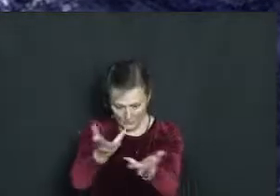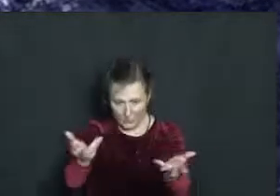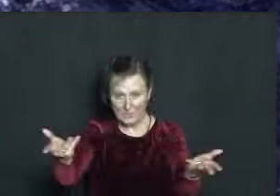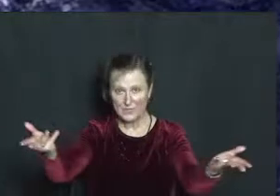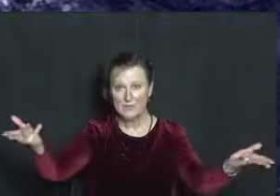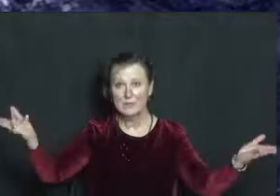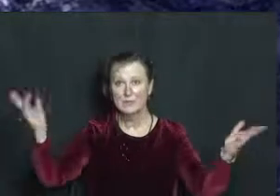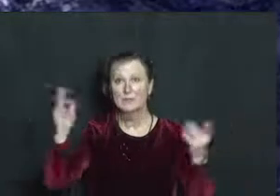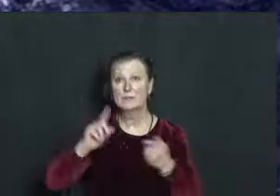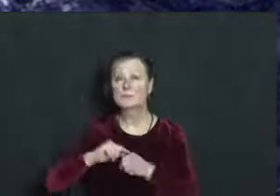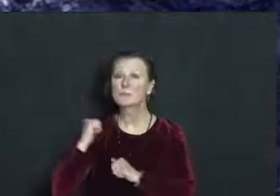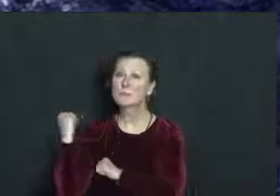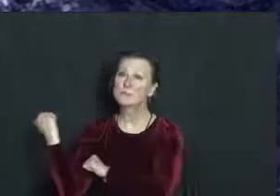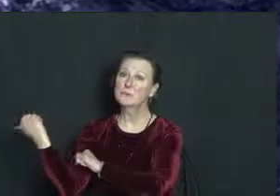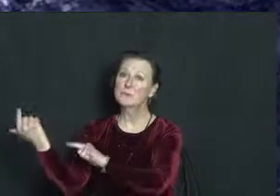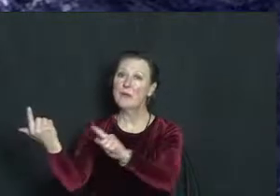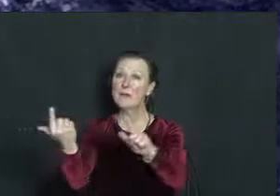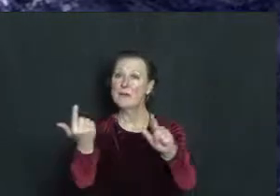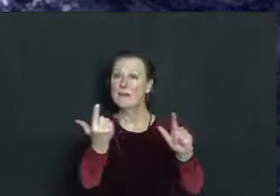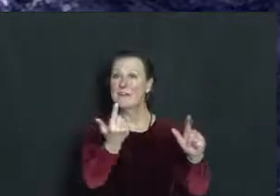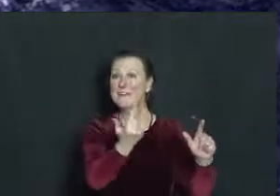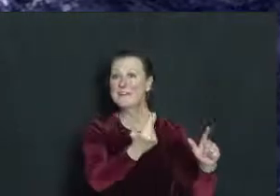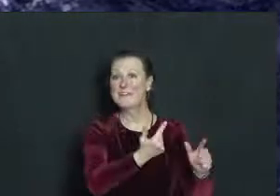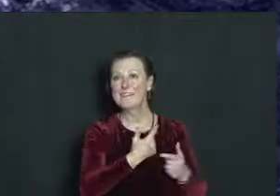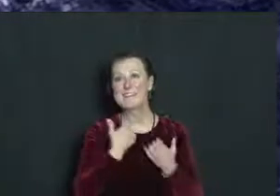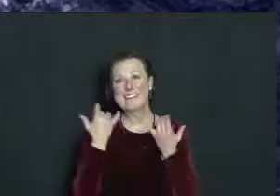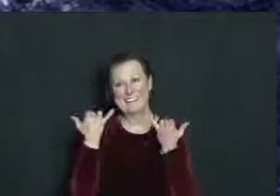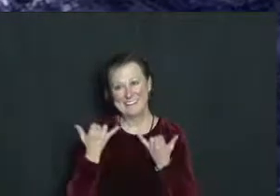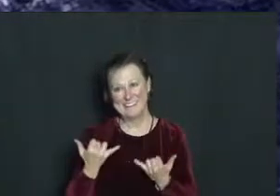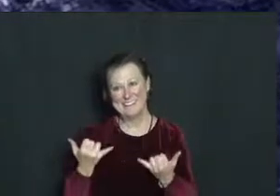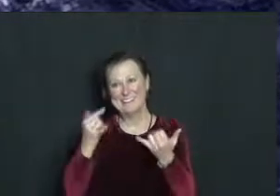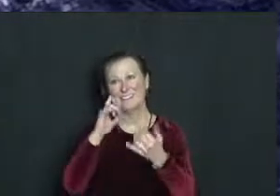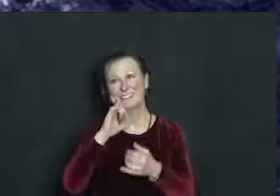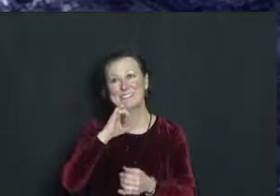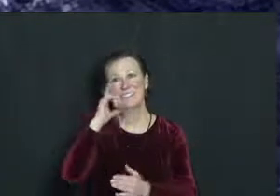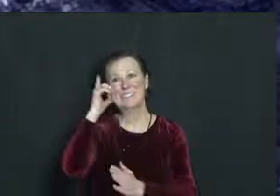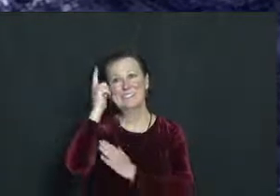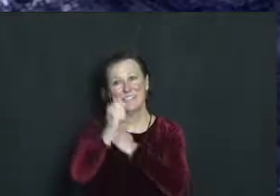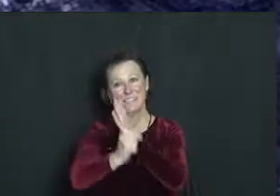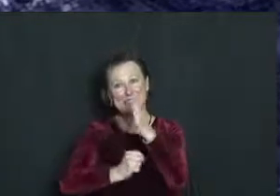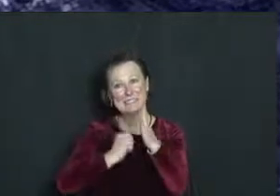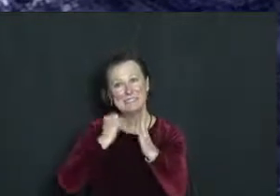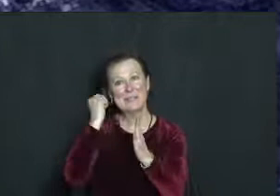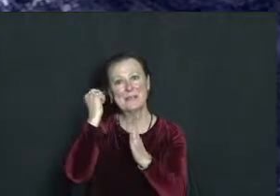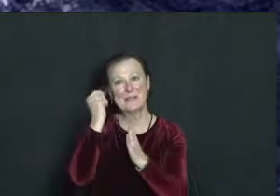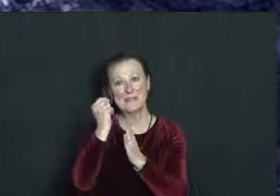good will to all. This is a